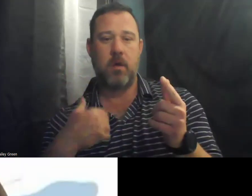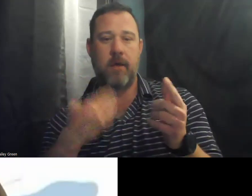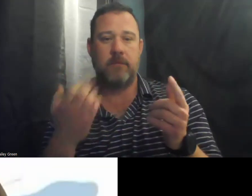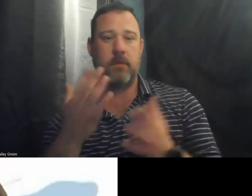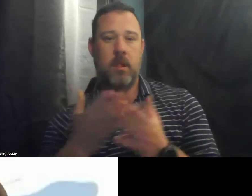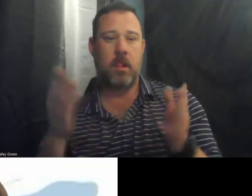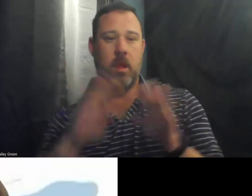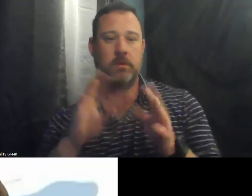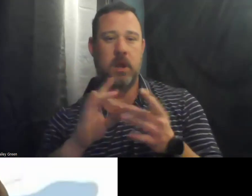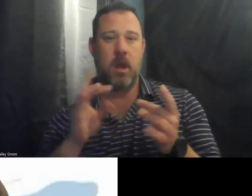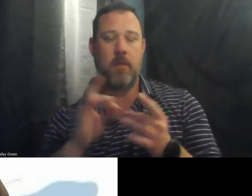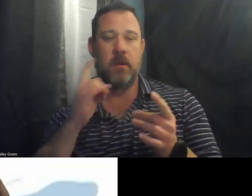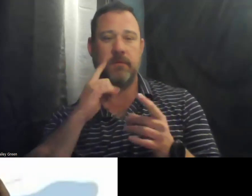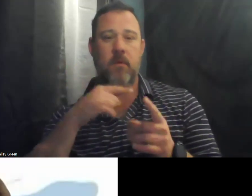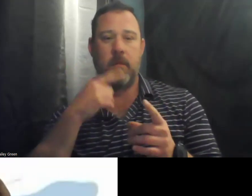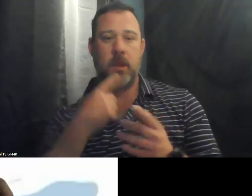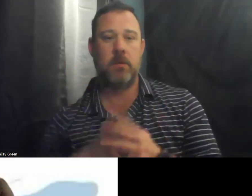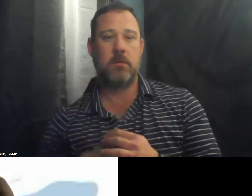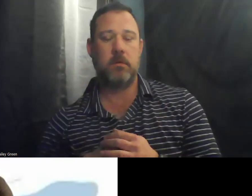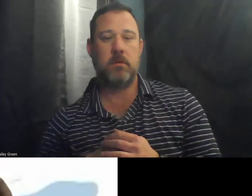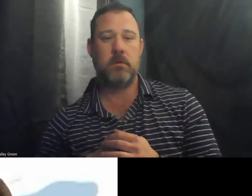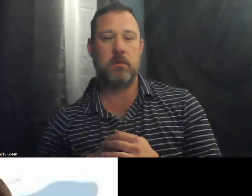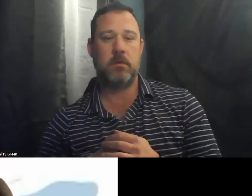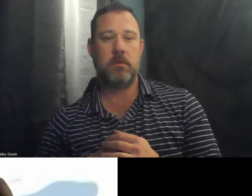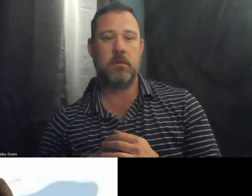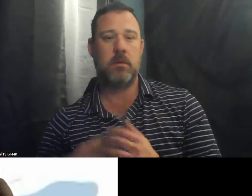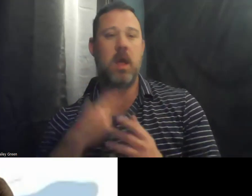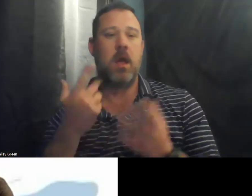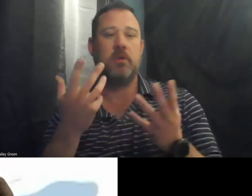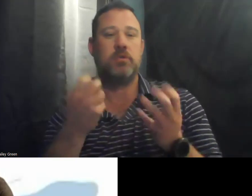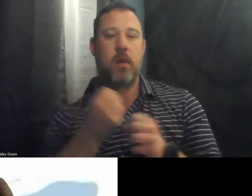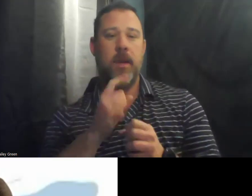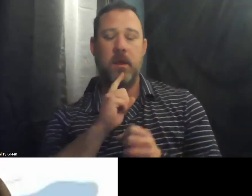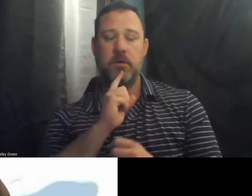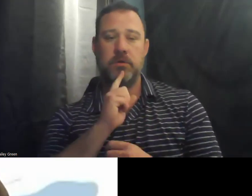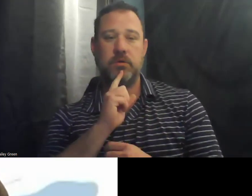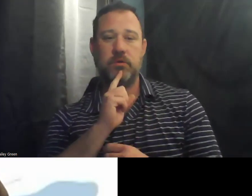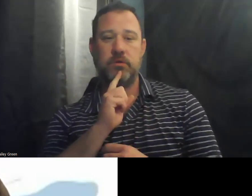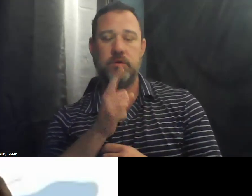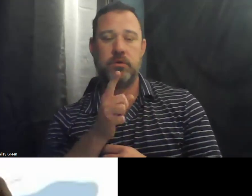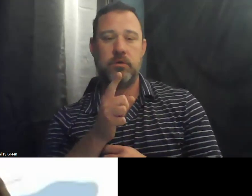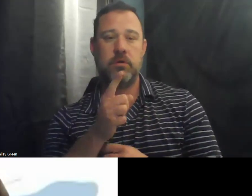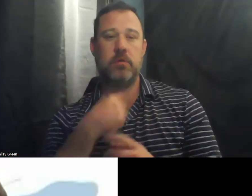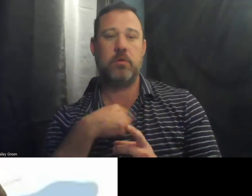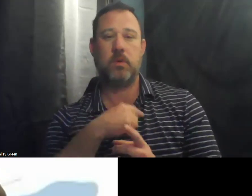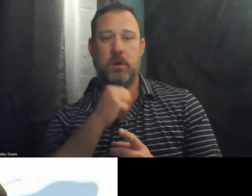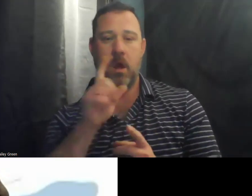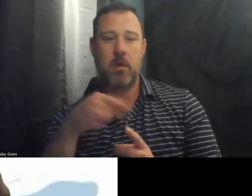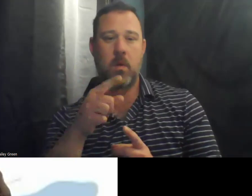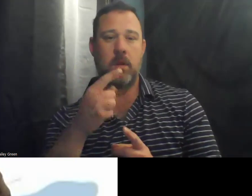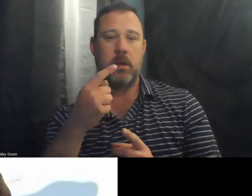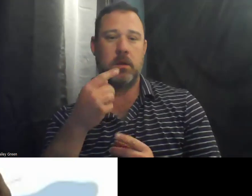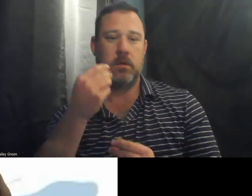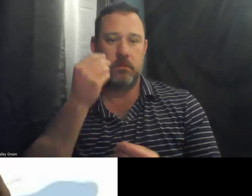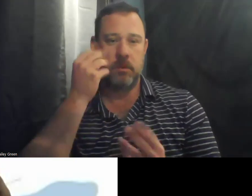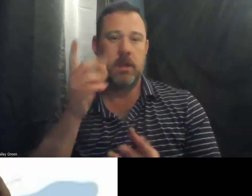comments before we open it for public comment. I just want to make sure that we not only put a shout out to